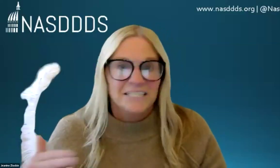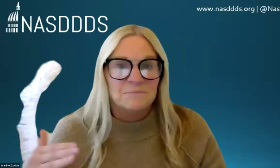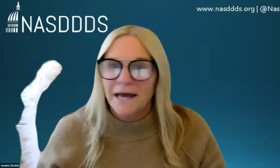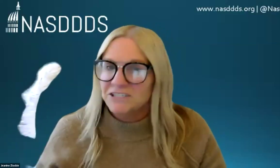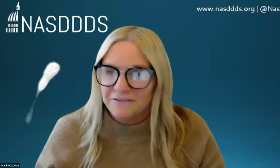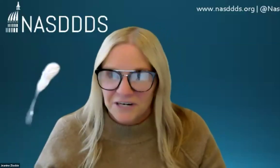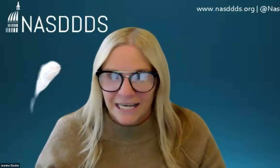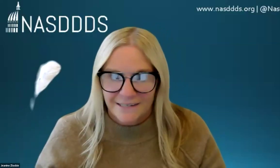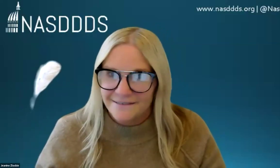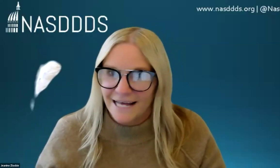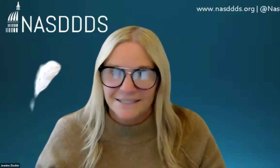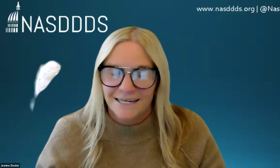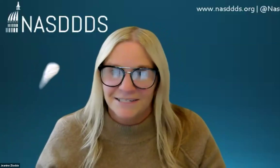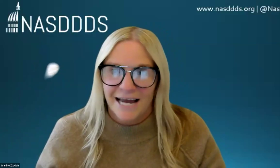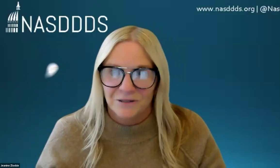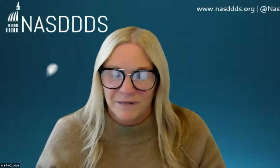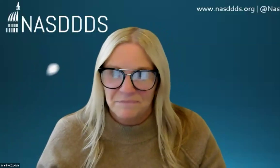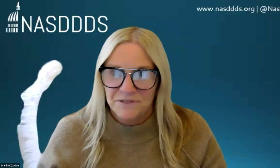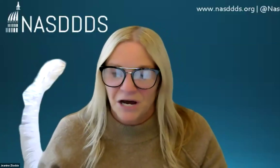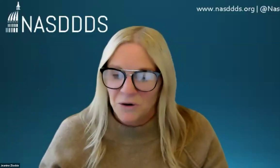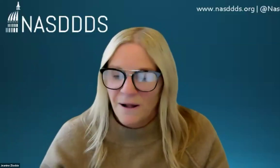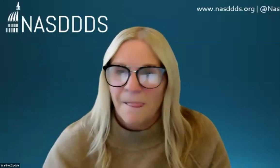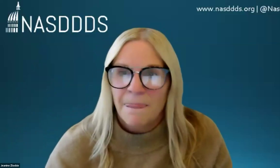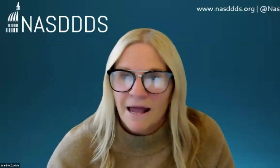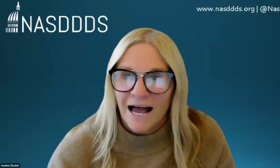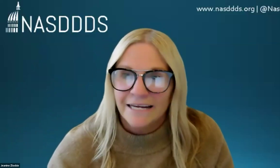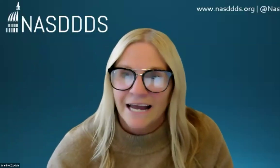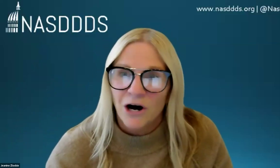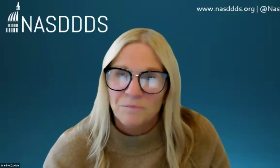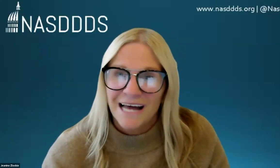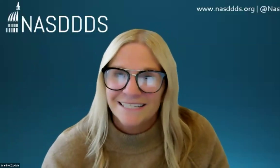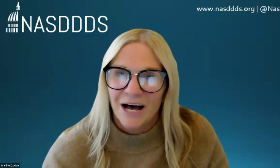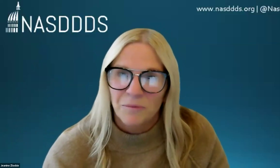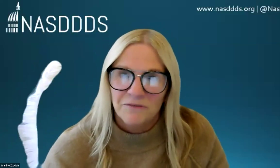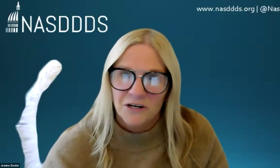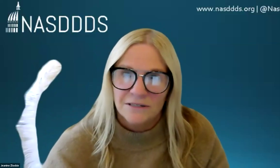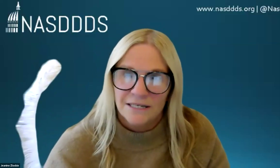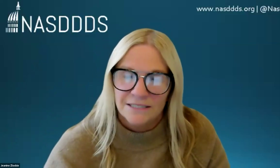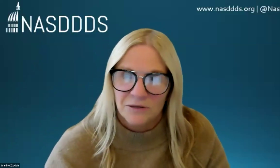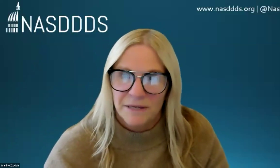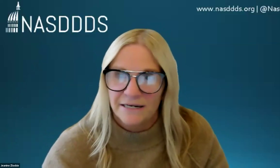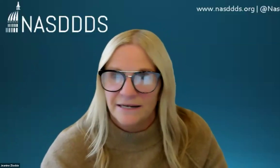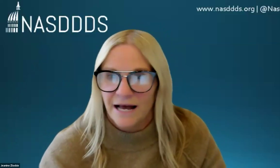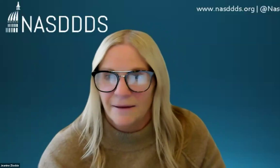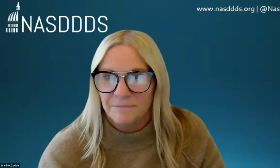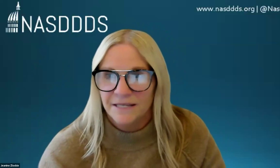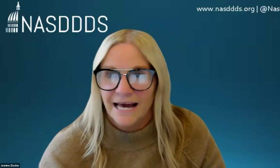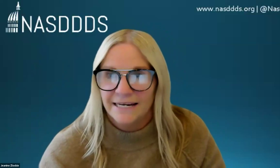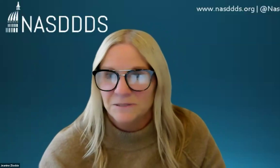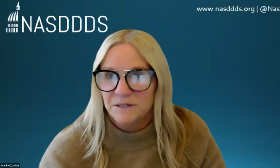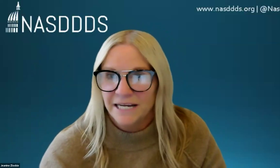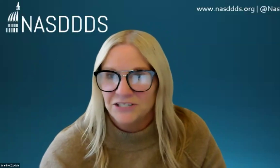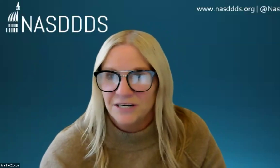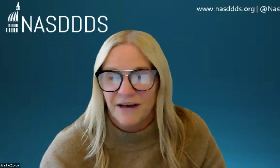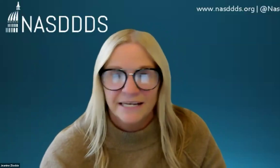state plan. Especially for kids, that's an entitlement. So I hope that's helpful a little bit in